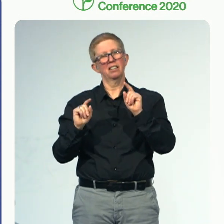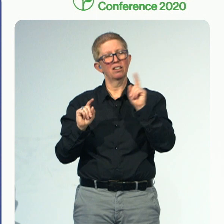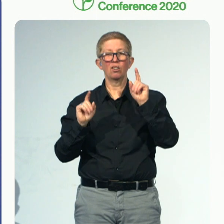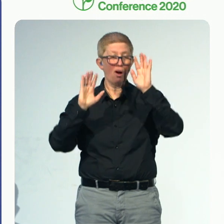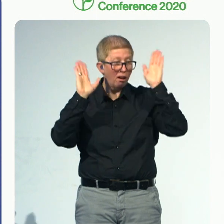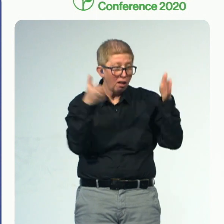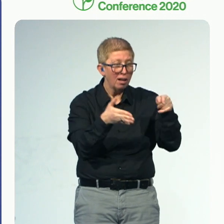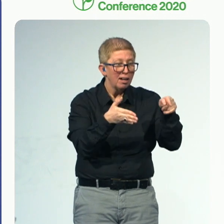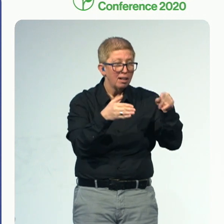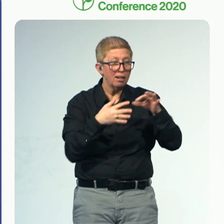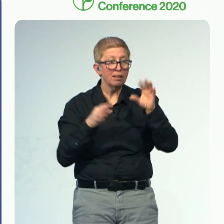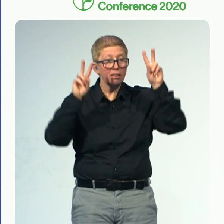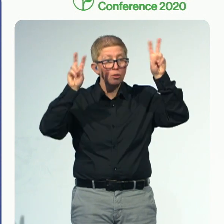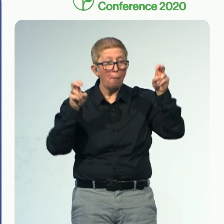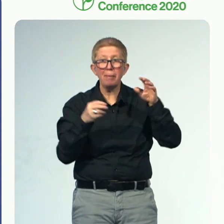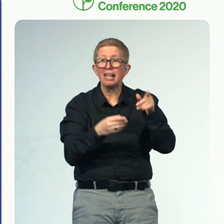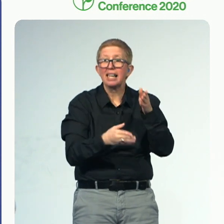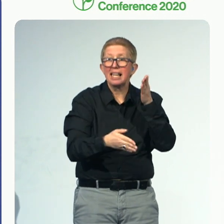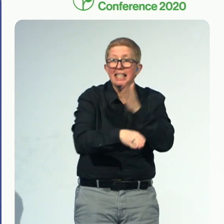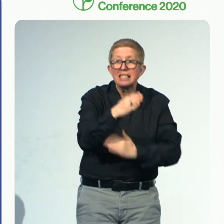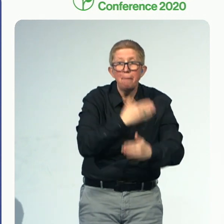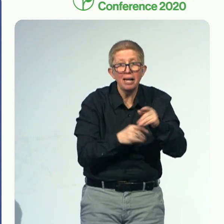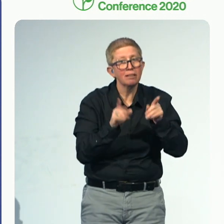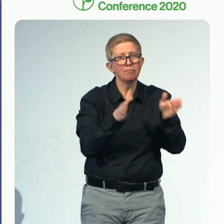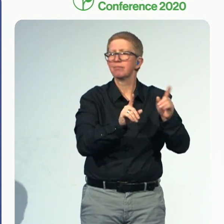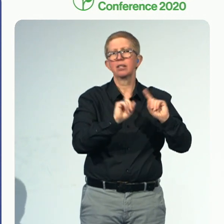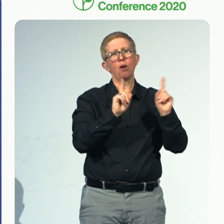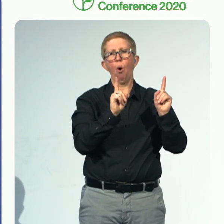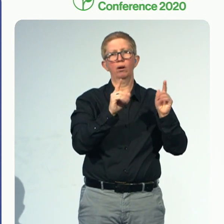to create quality education and an inclusive society.